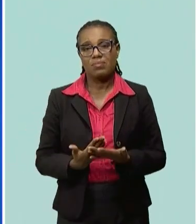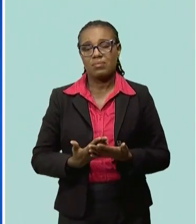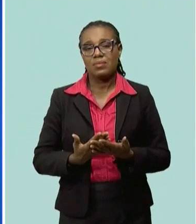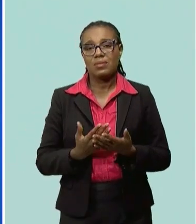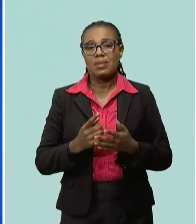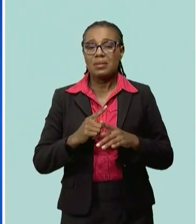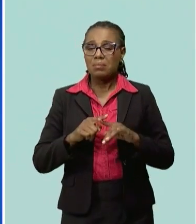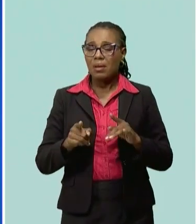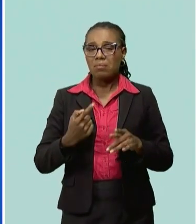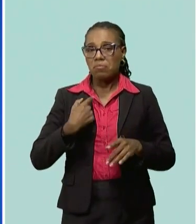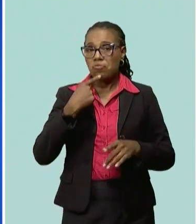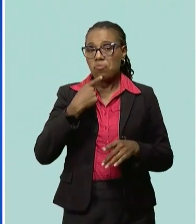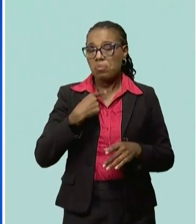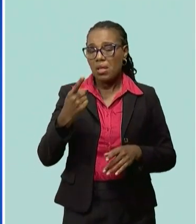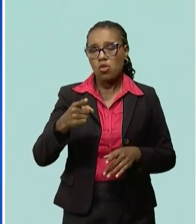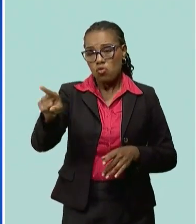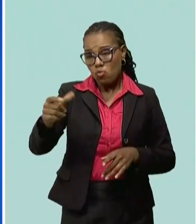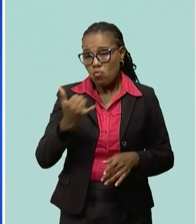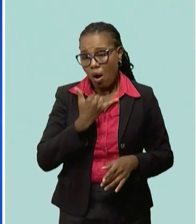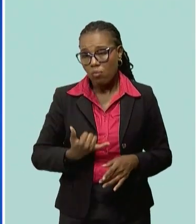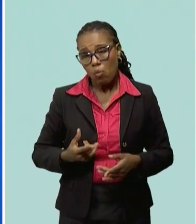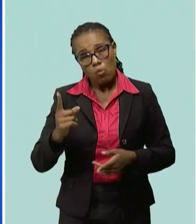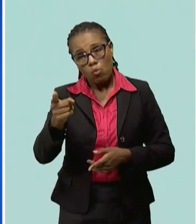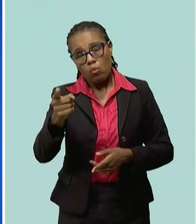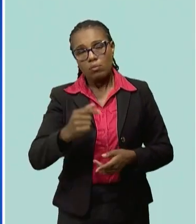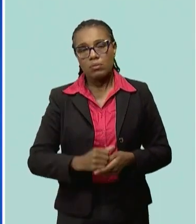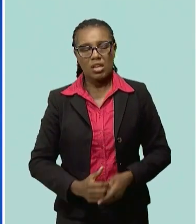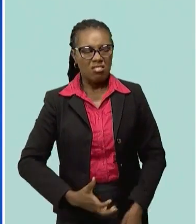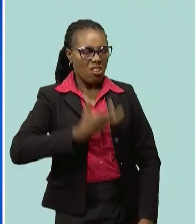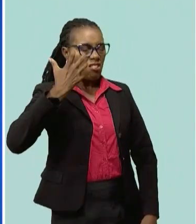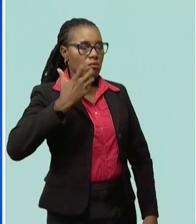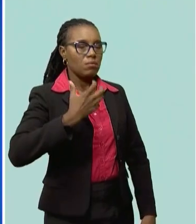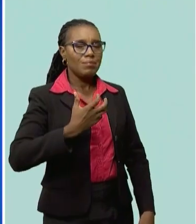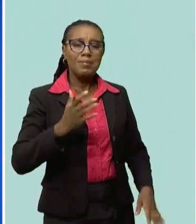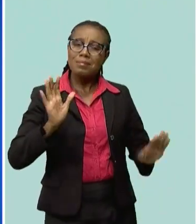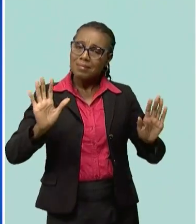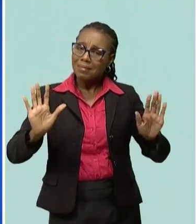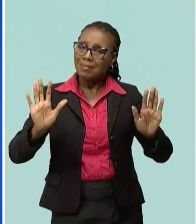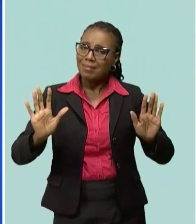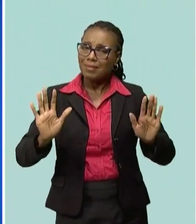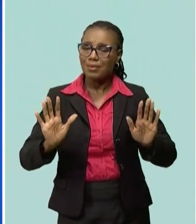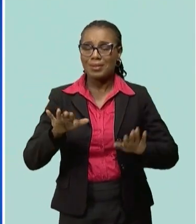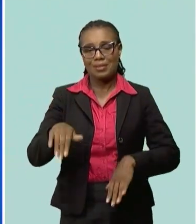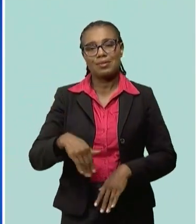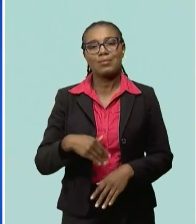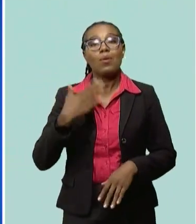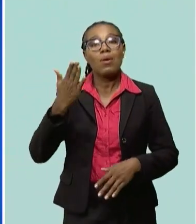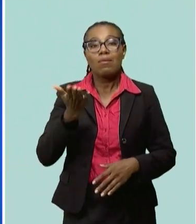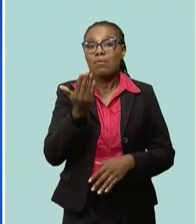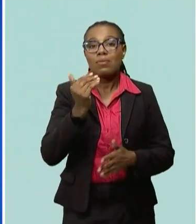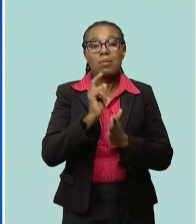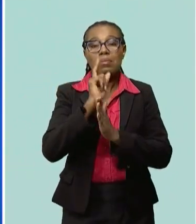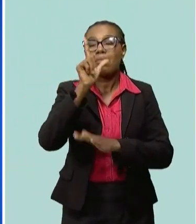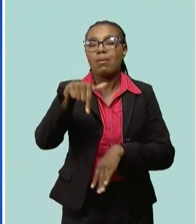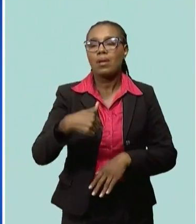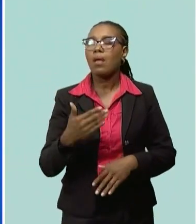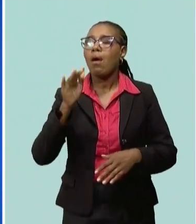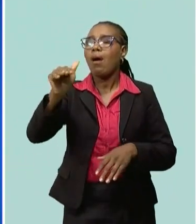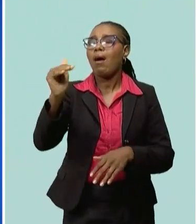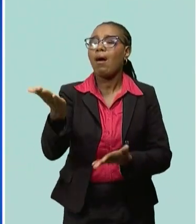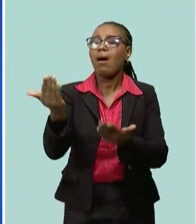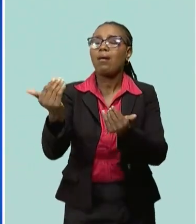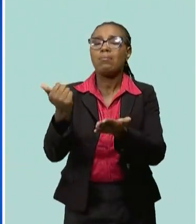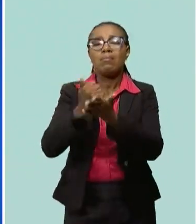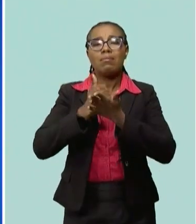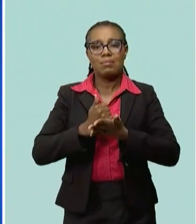And now he speak to you about it, he get angry. I don't mind. Because I could call you the next 15 minutes and tell you to come and do something for you and you